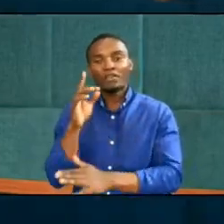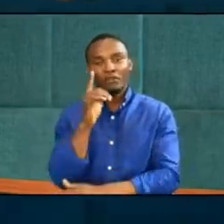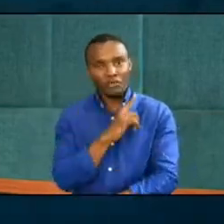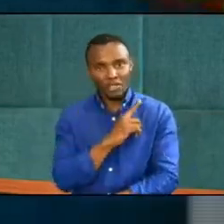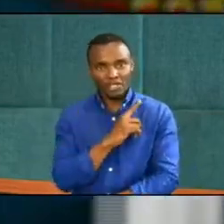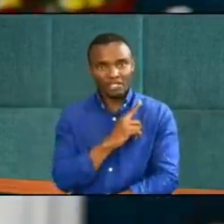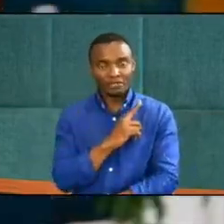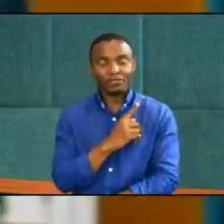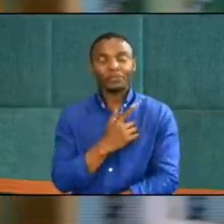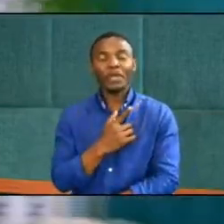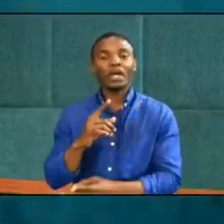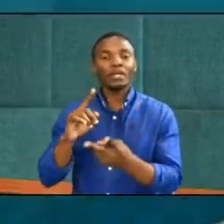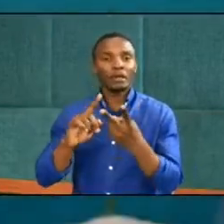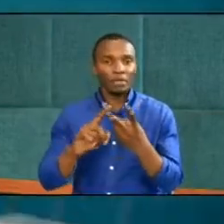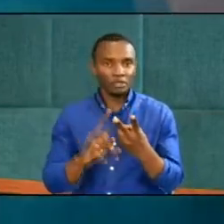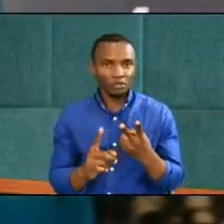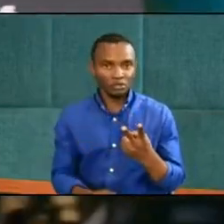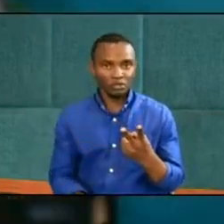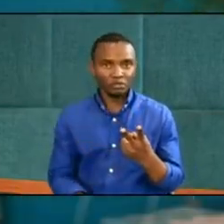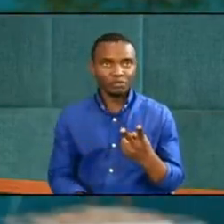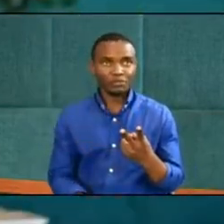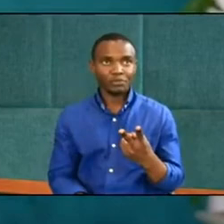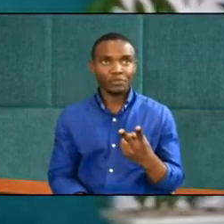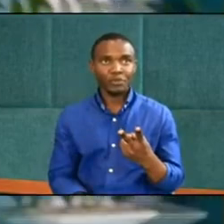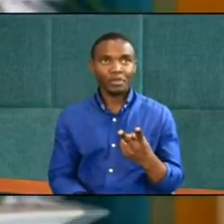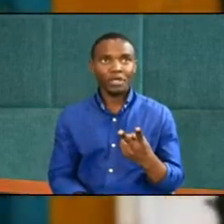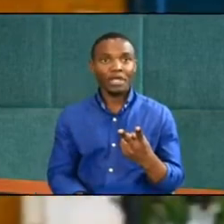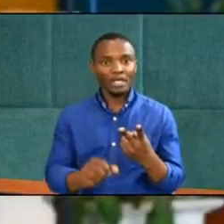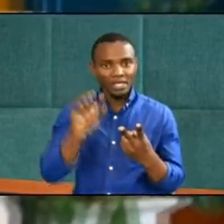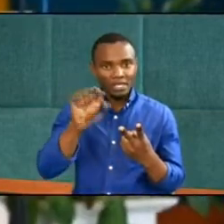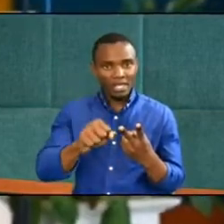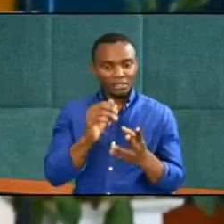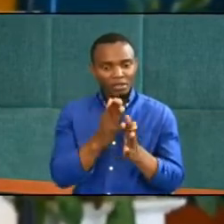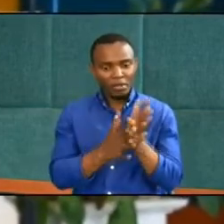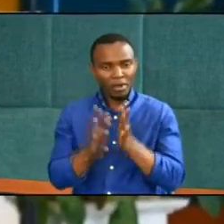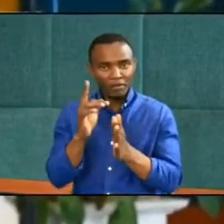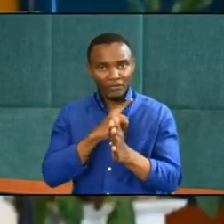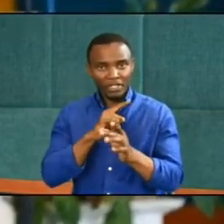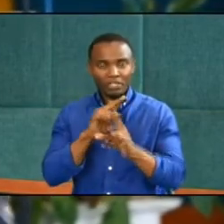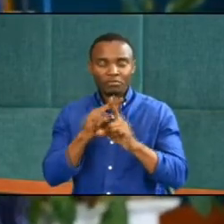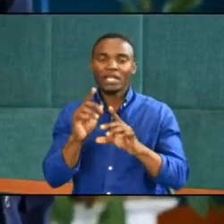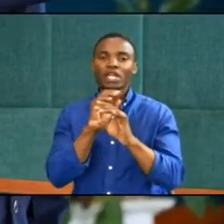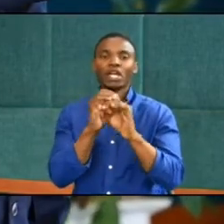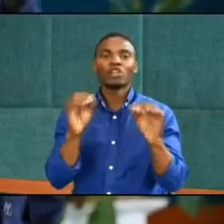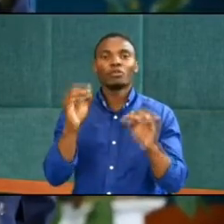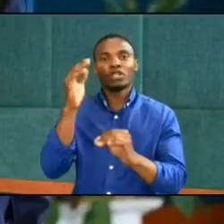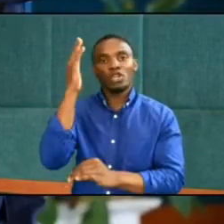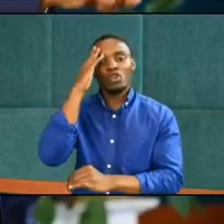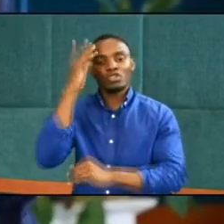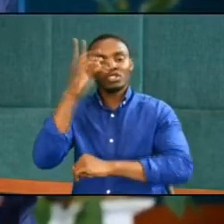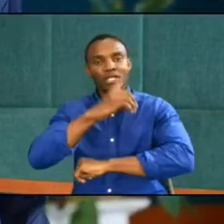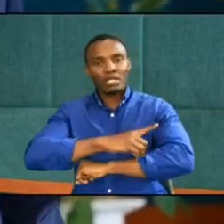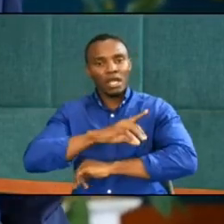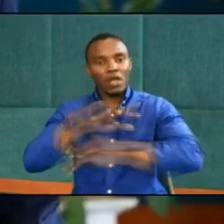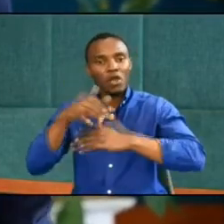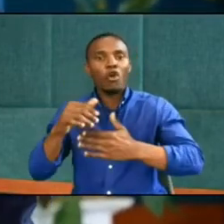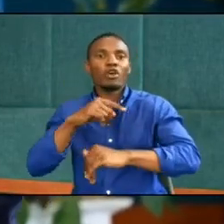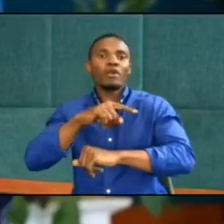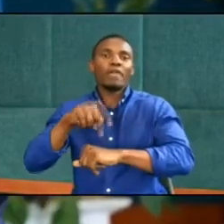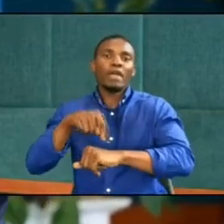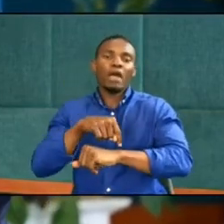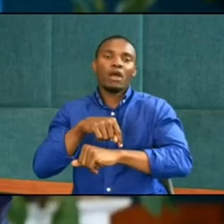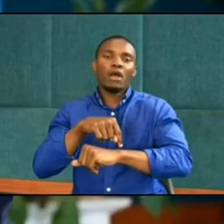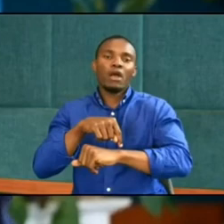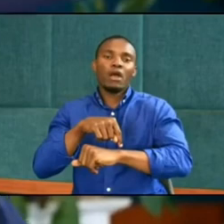know. The second thing we know is that even though it is set, nobody knows that day, nobody